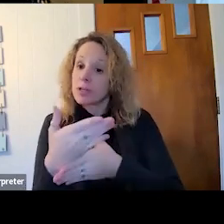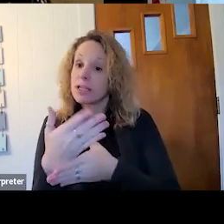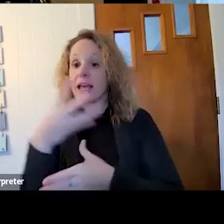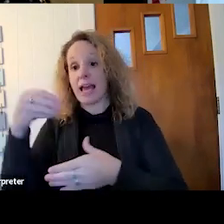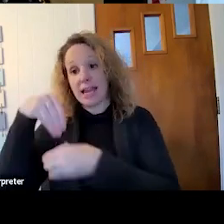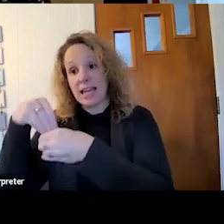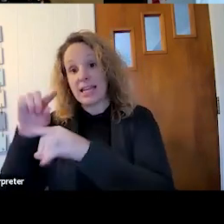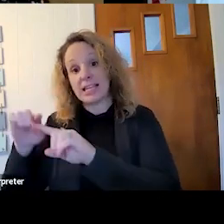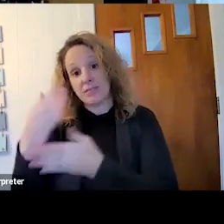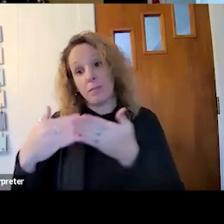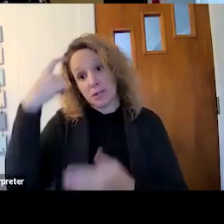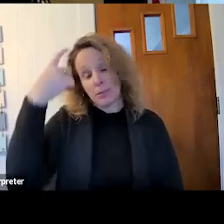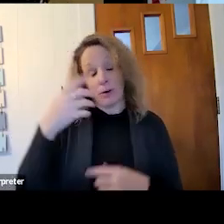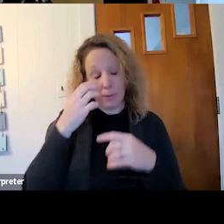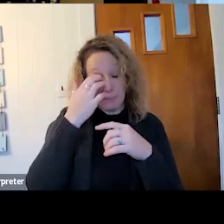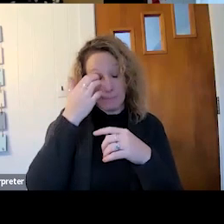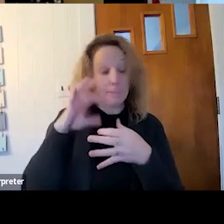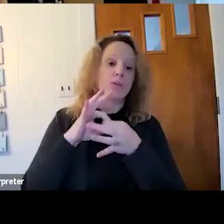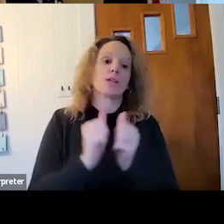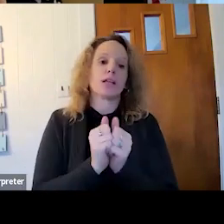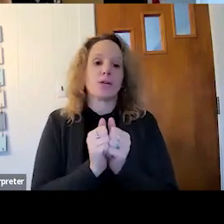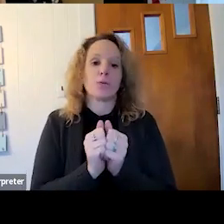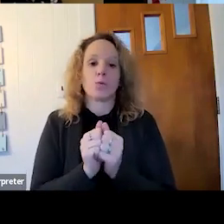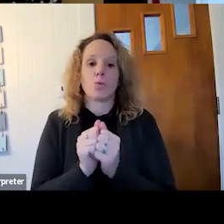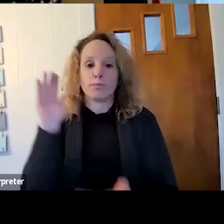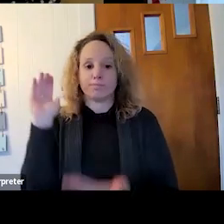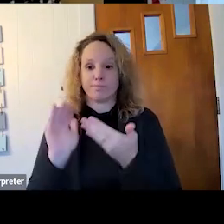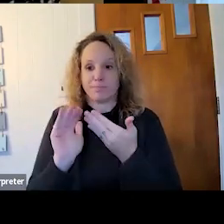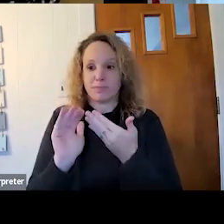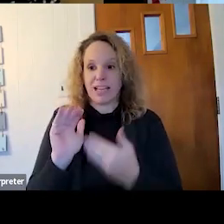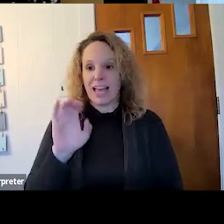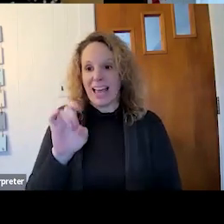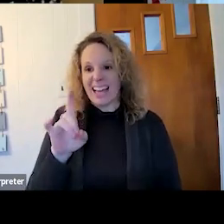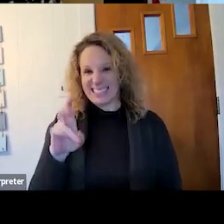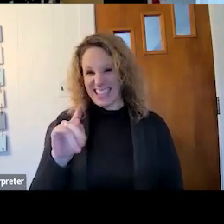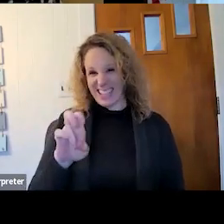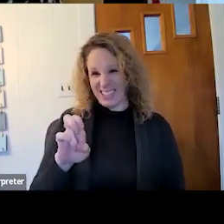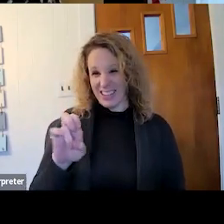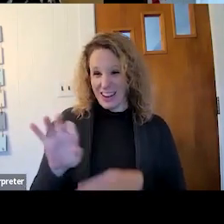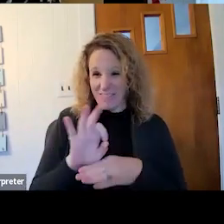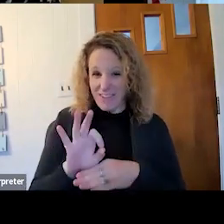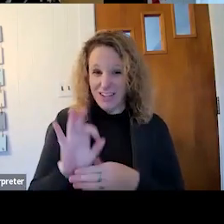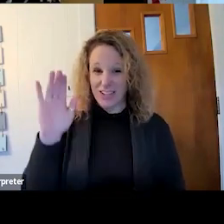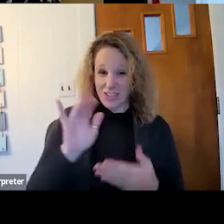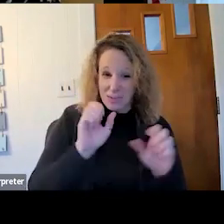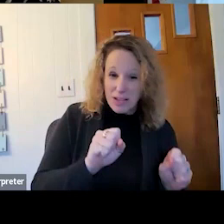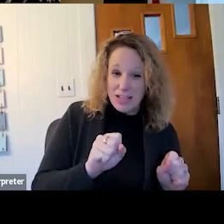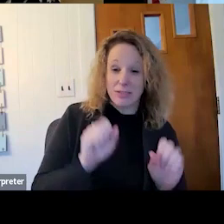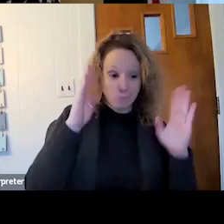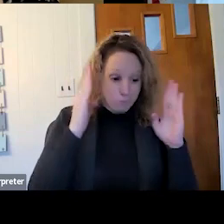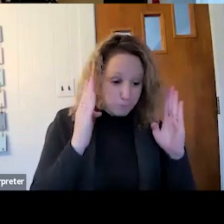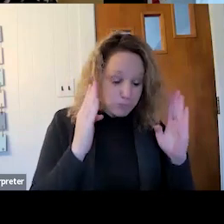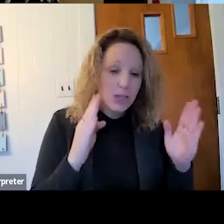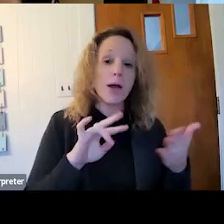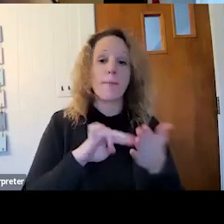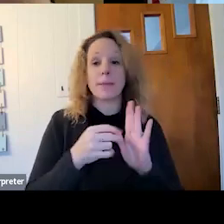different portions of the brain, associated with diminished executive function, decreased ability to sustain attention, which